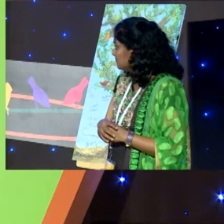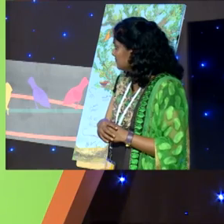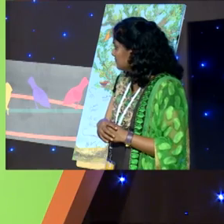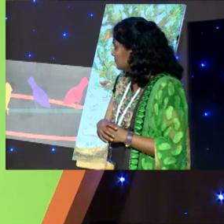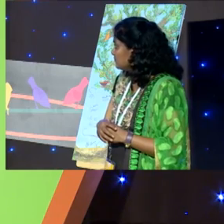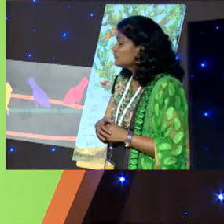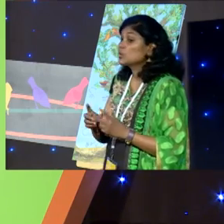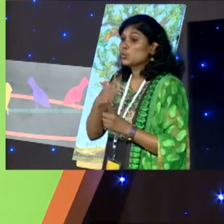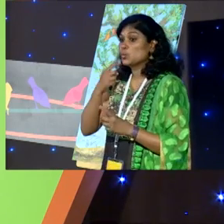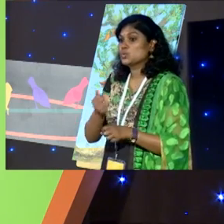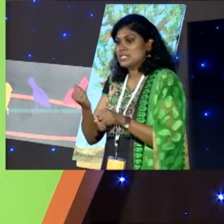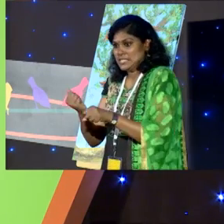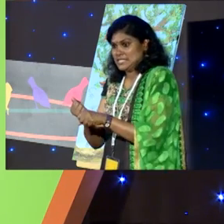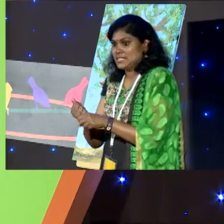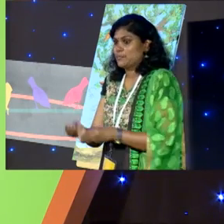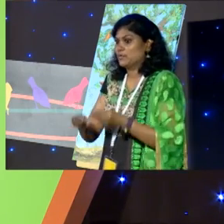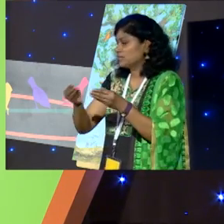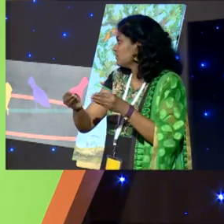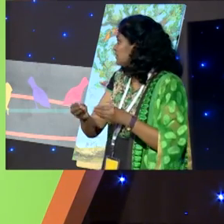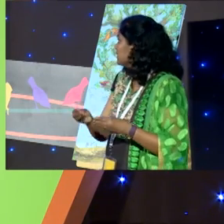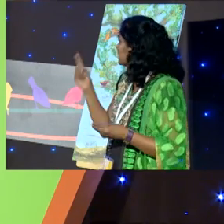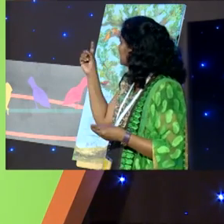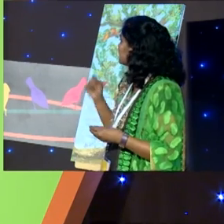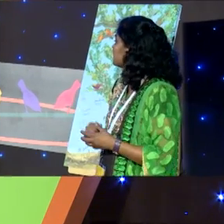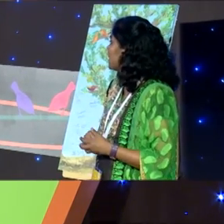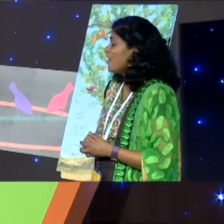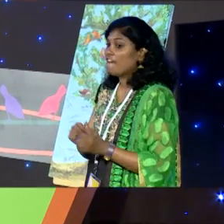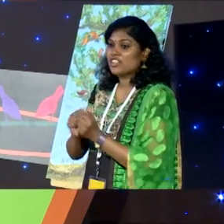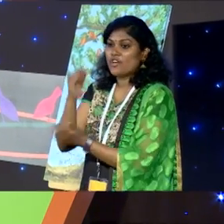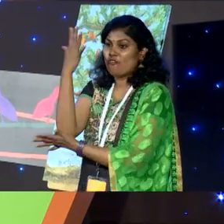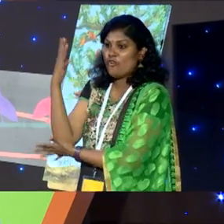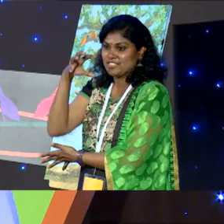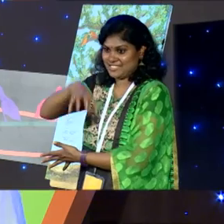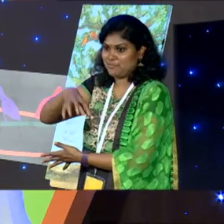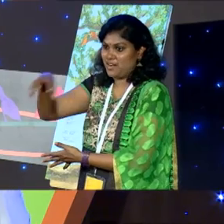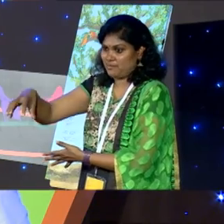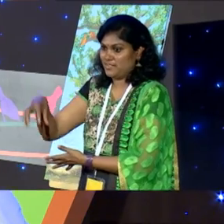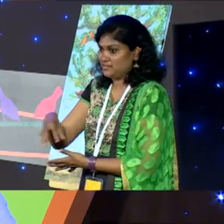with the support of Sanctuary Asia and the Forest Department,